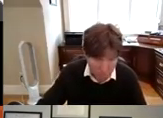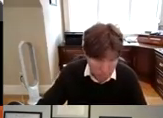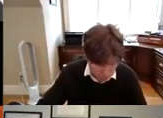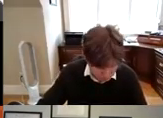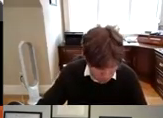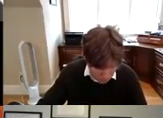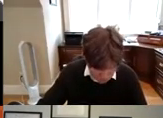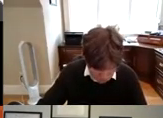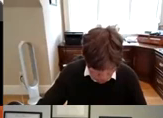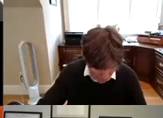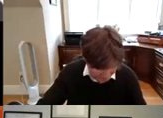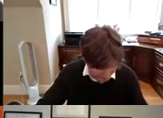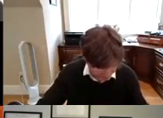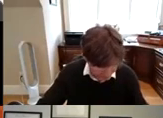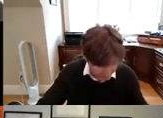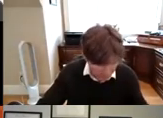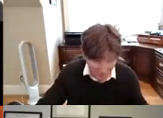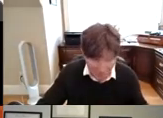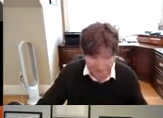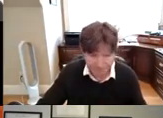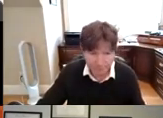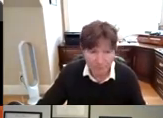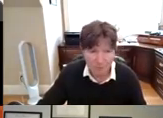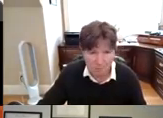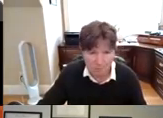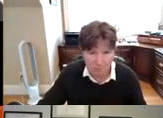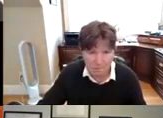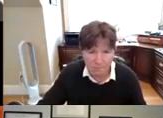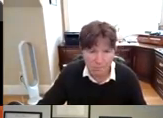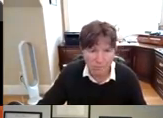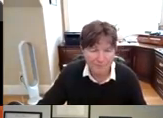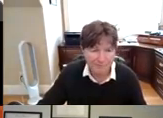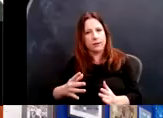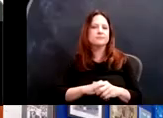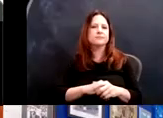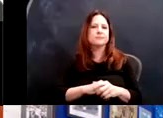And this is my last slide. And I just wanted to give you like the briefest